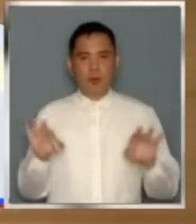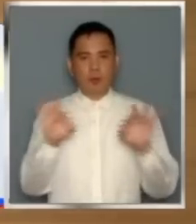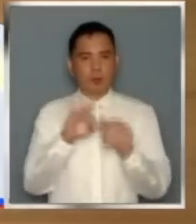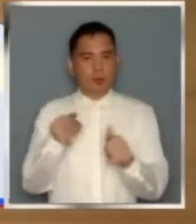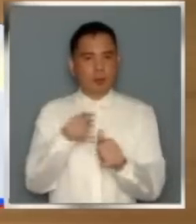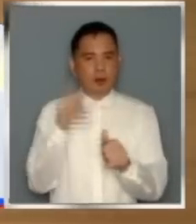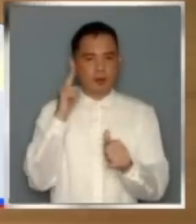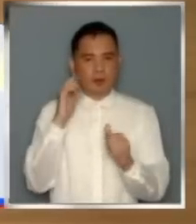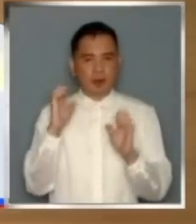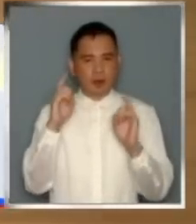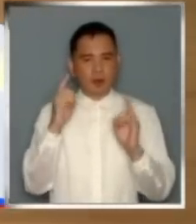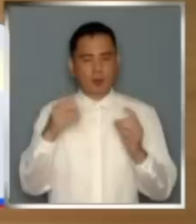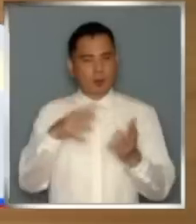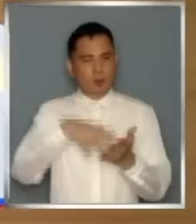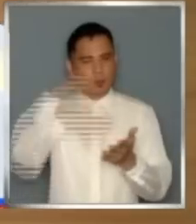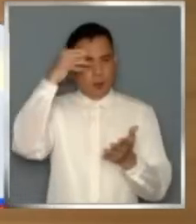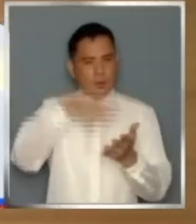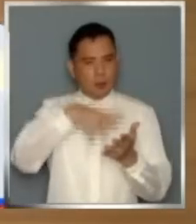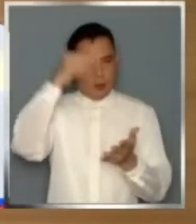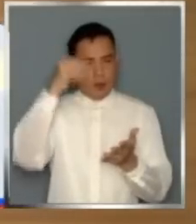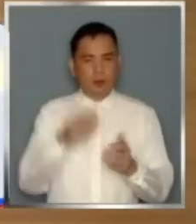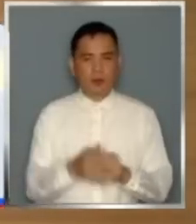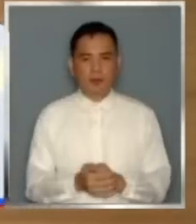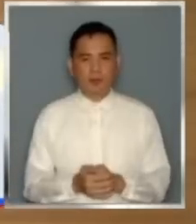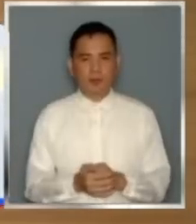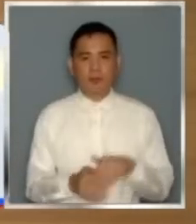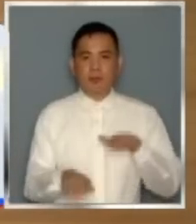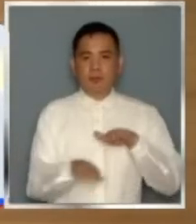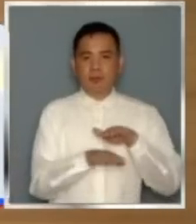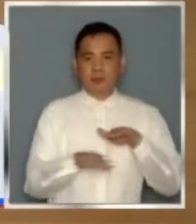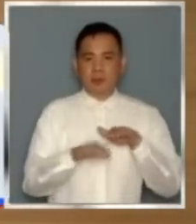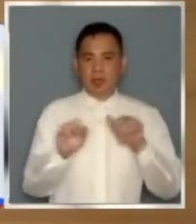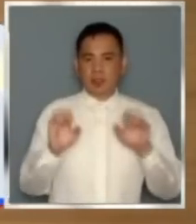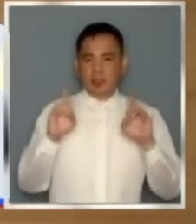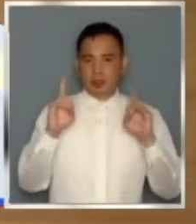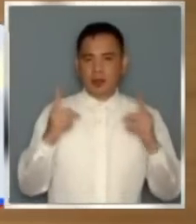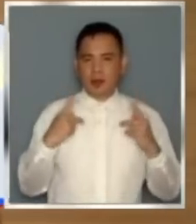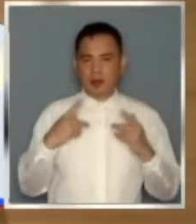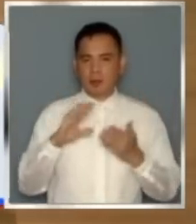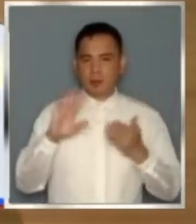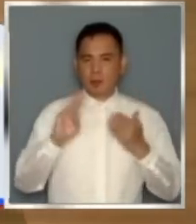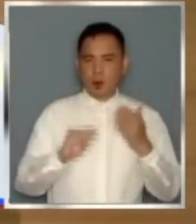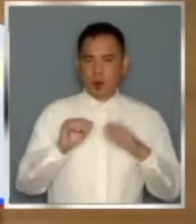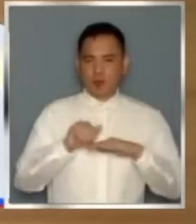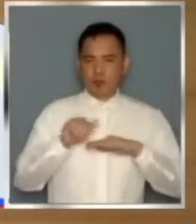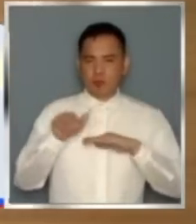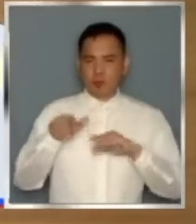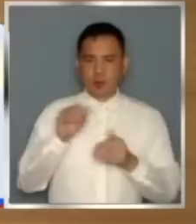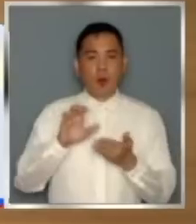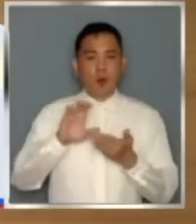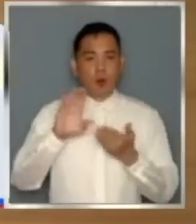Matatag Agenda for Basic Education has been launched, focusing on relevance of curriculum,